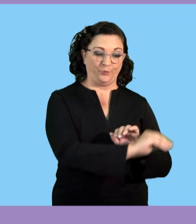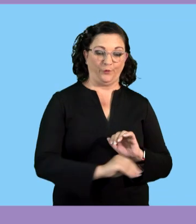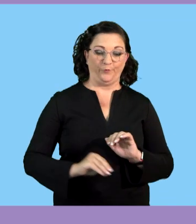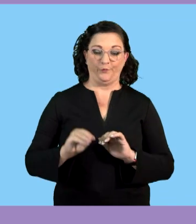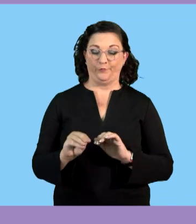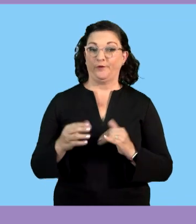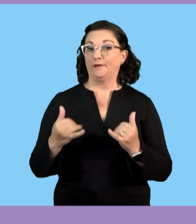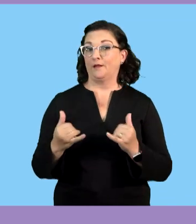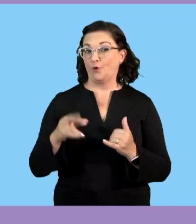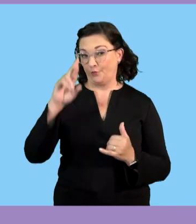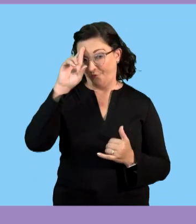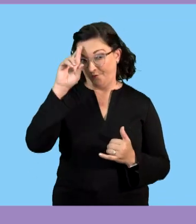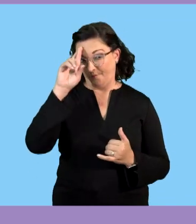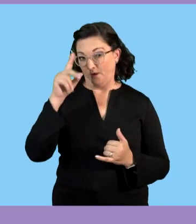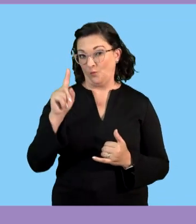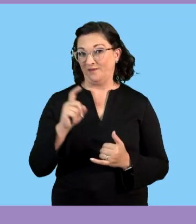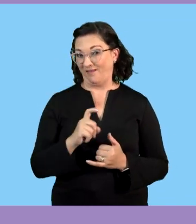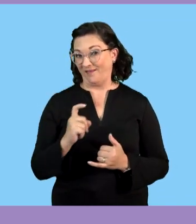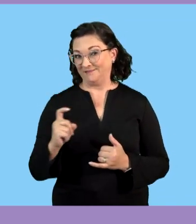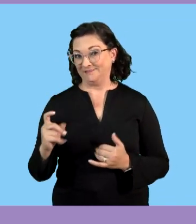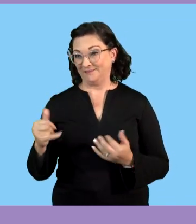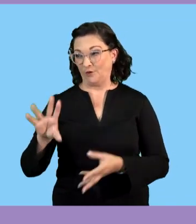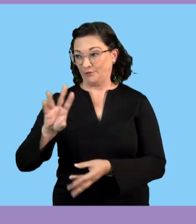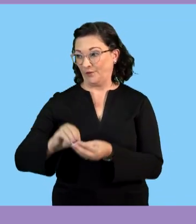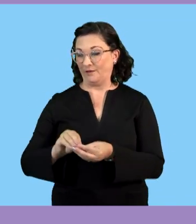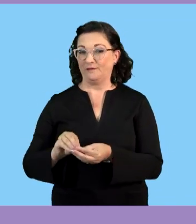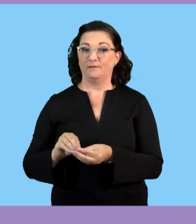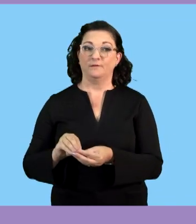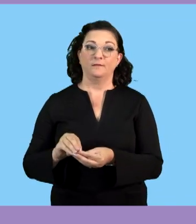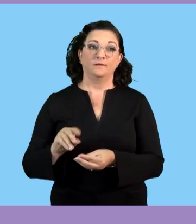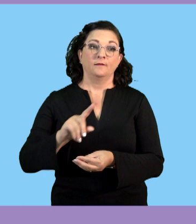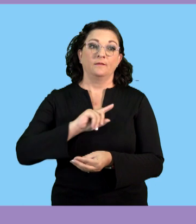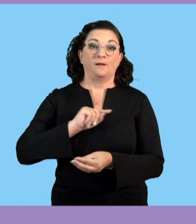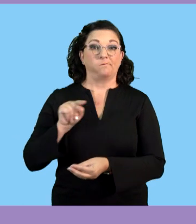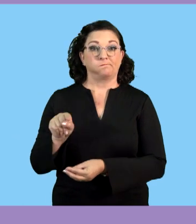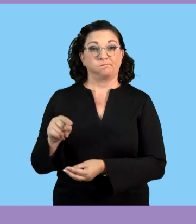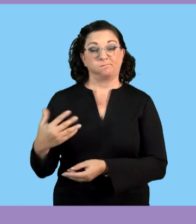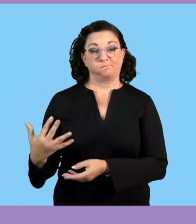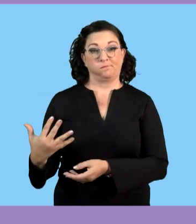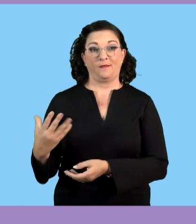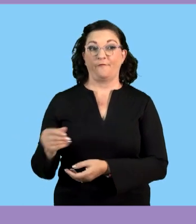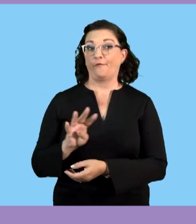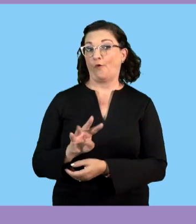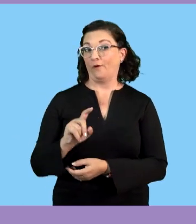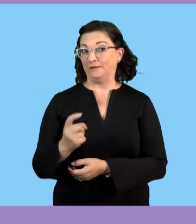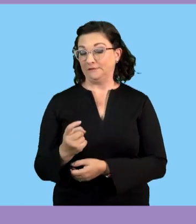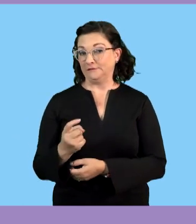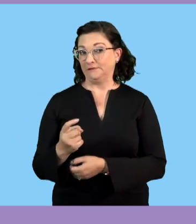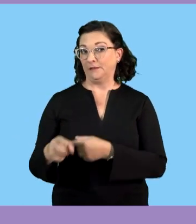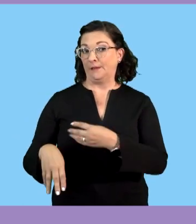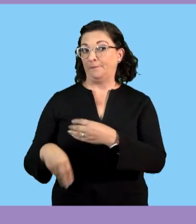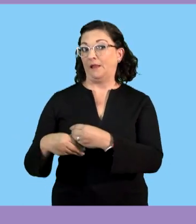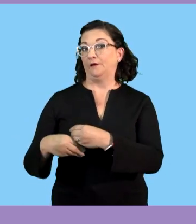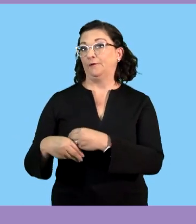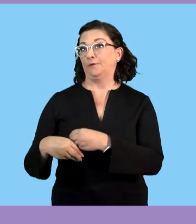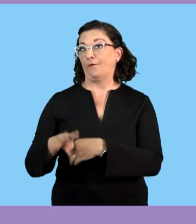this side, we have now, remember, all the x's are going to be added together. So this side on the right-hand side, we have a 4x